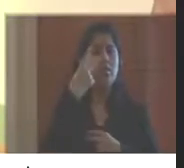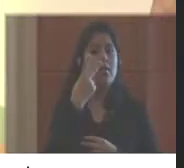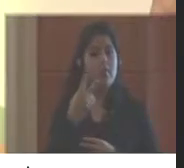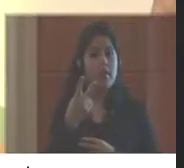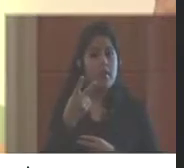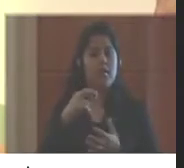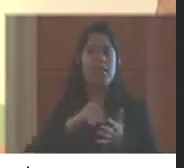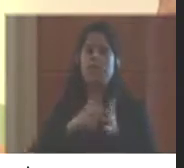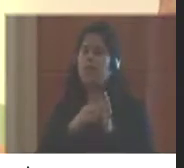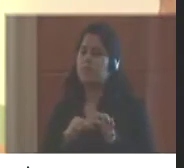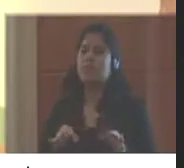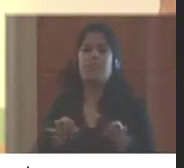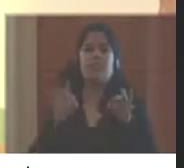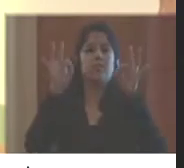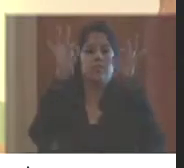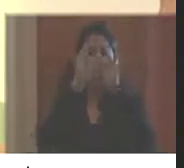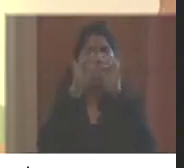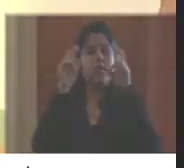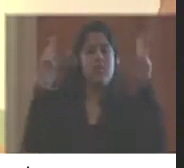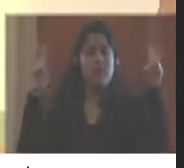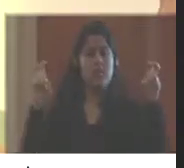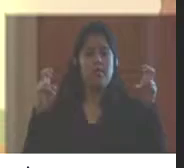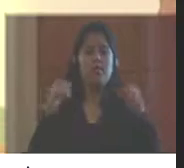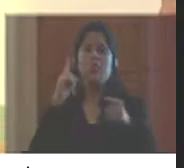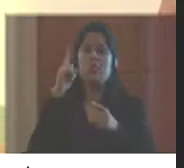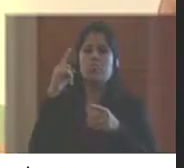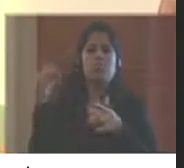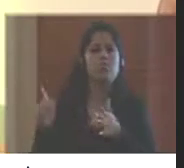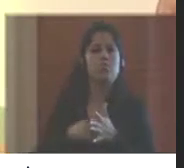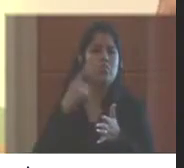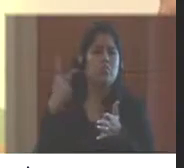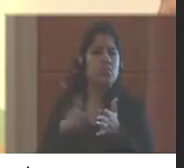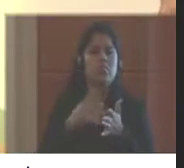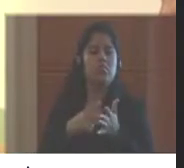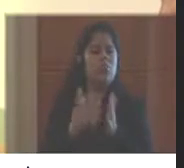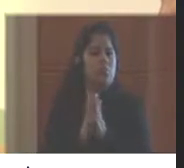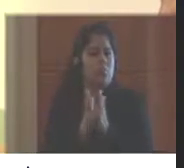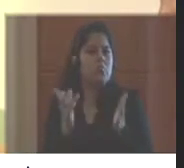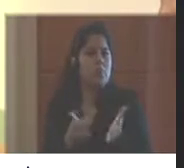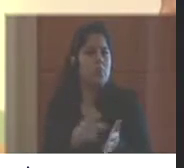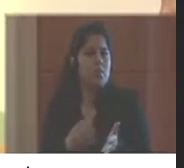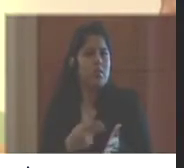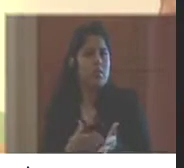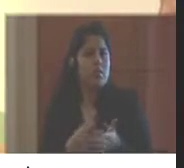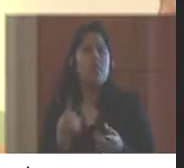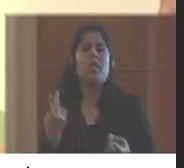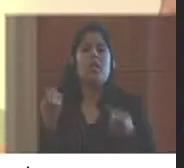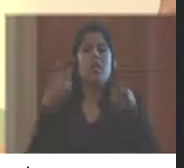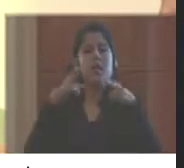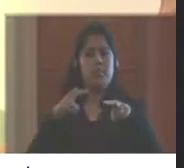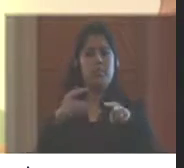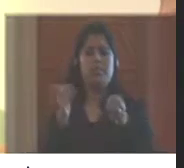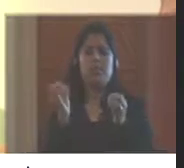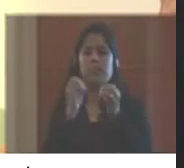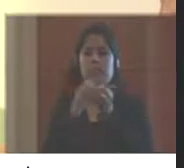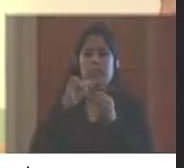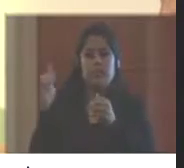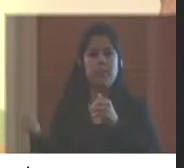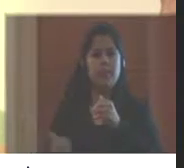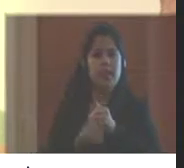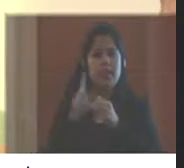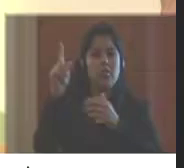coming up again and again, including from the disaster managers themselves, saying